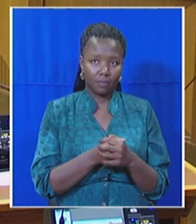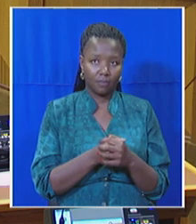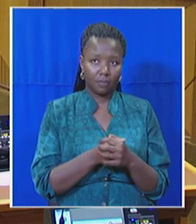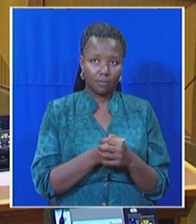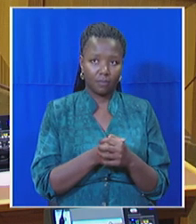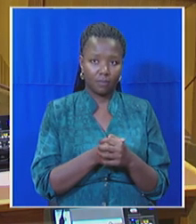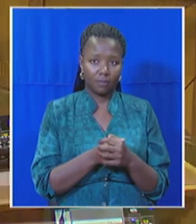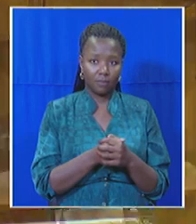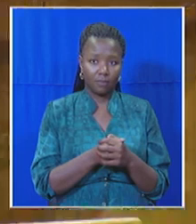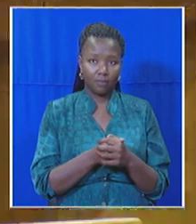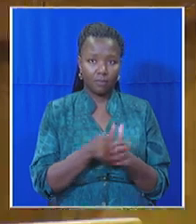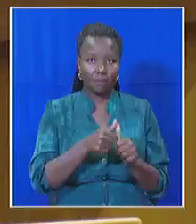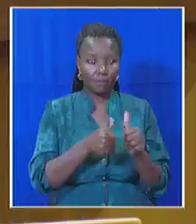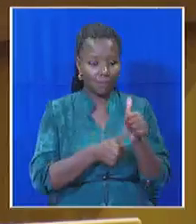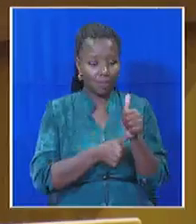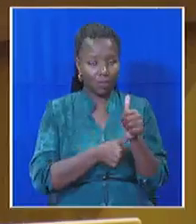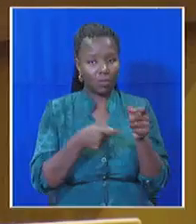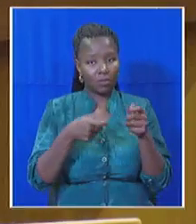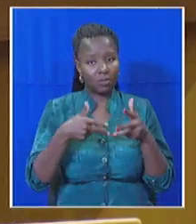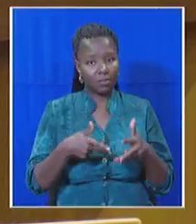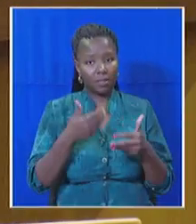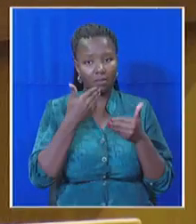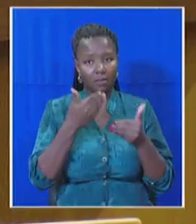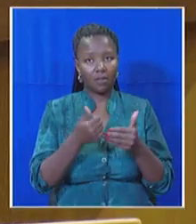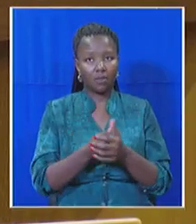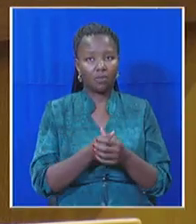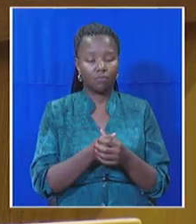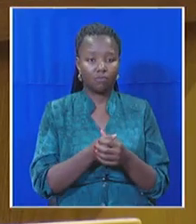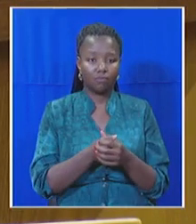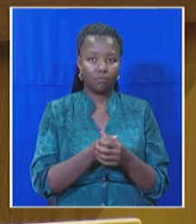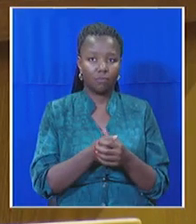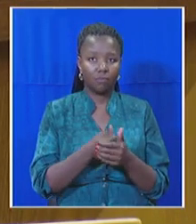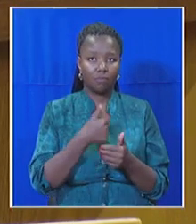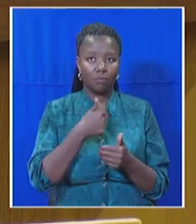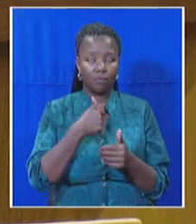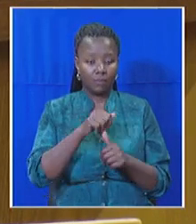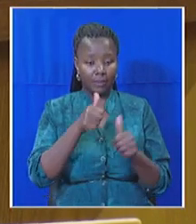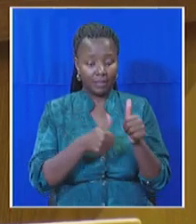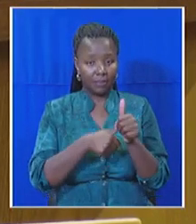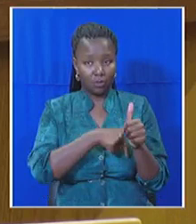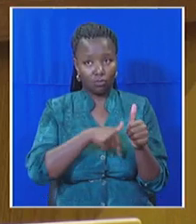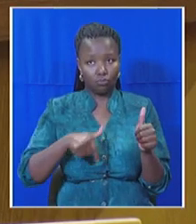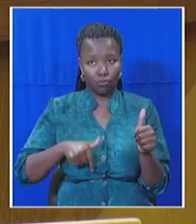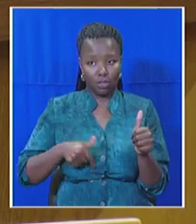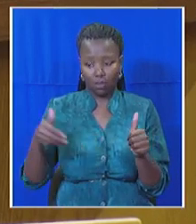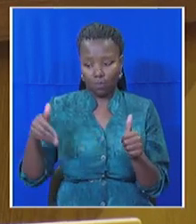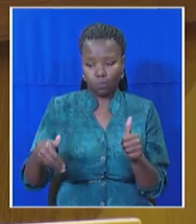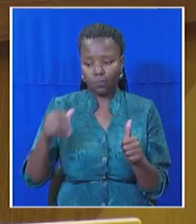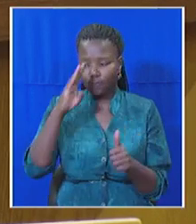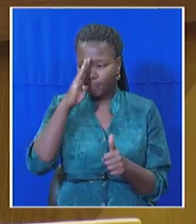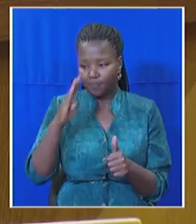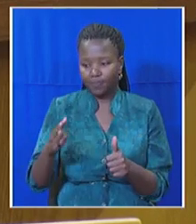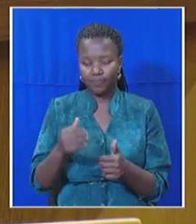Thank you, Deputy Speaker. I must acknowledge the Deputy President. The African